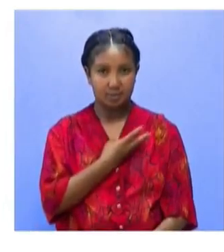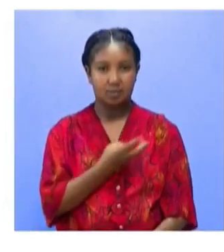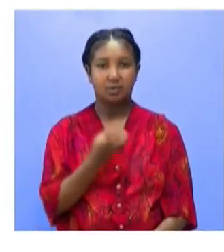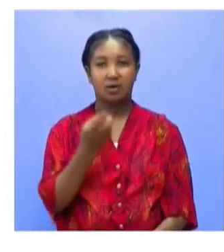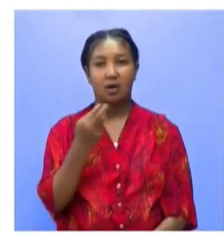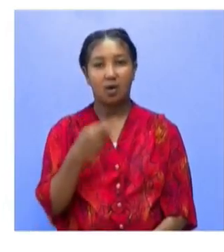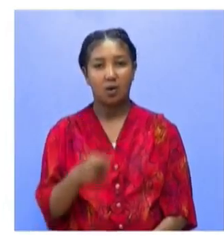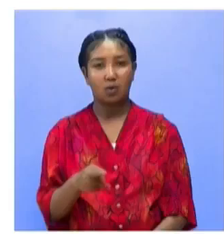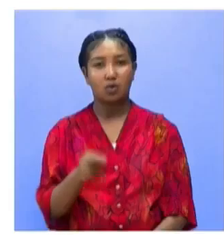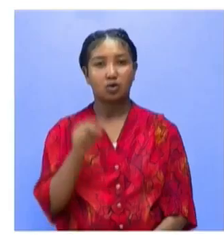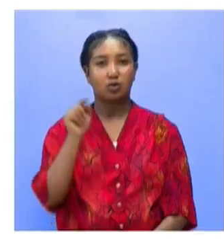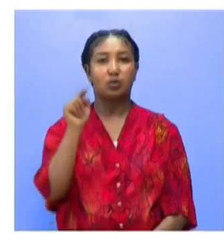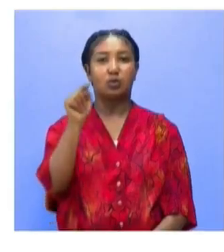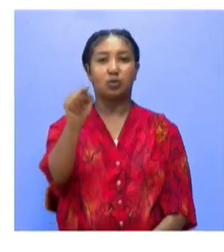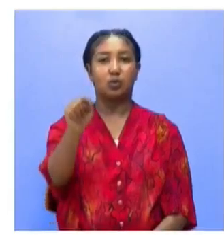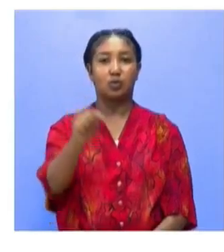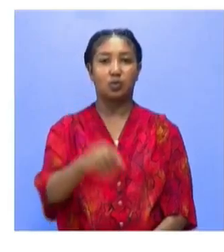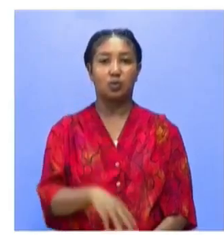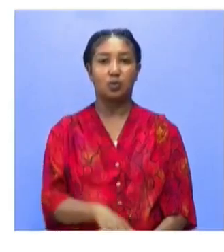or you,